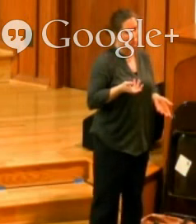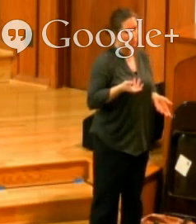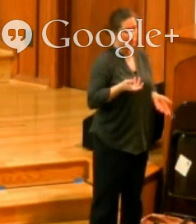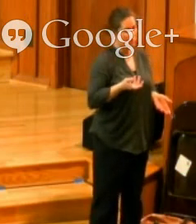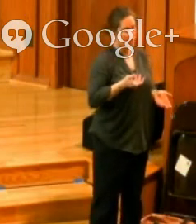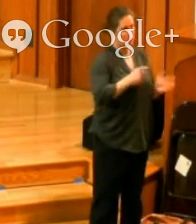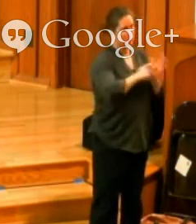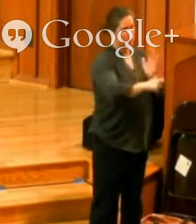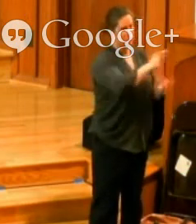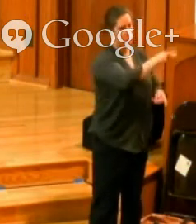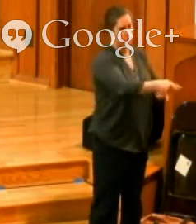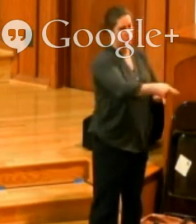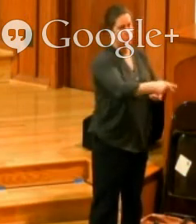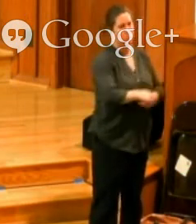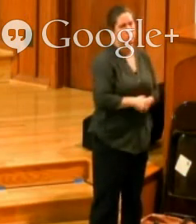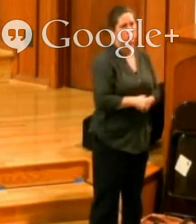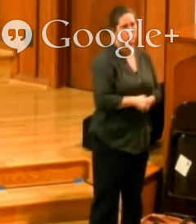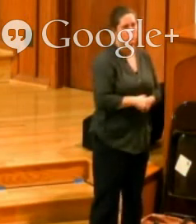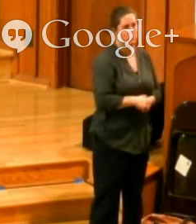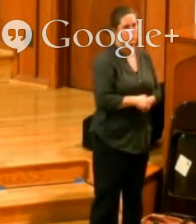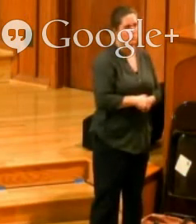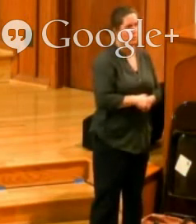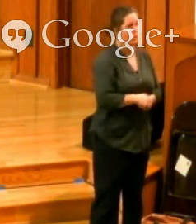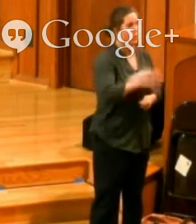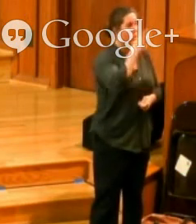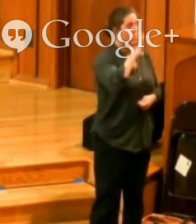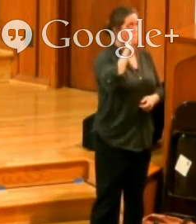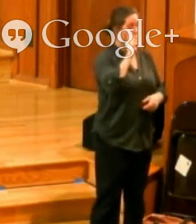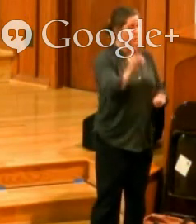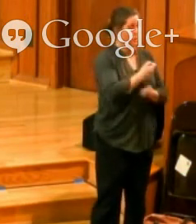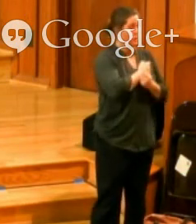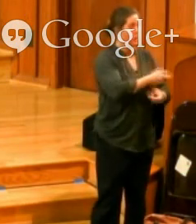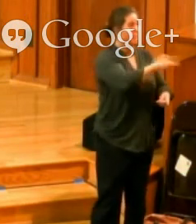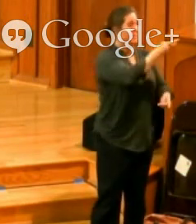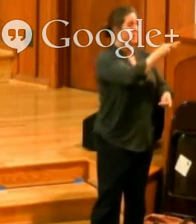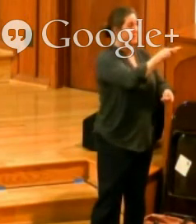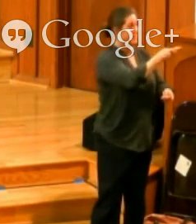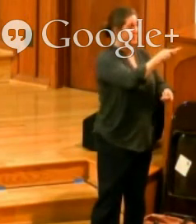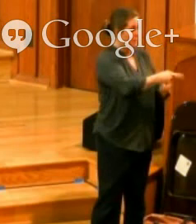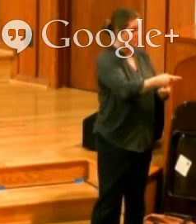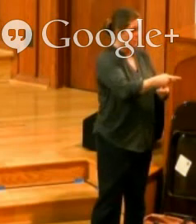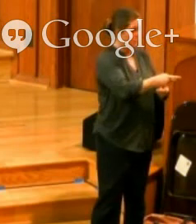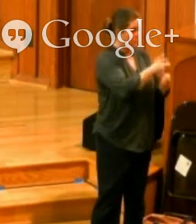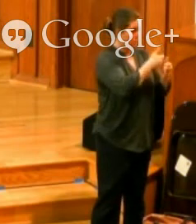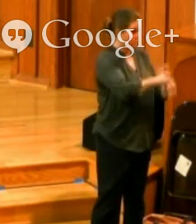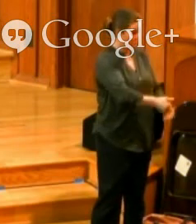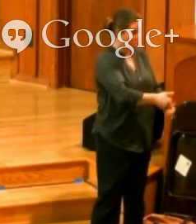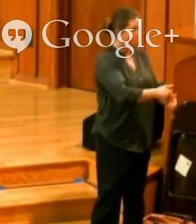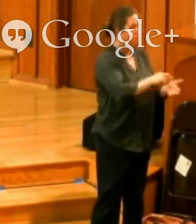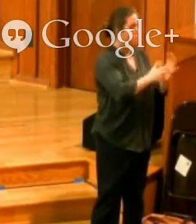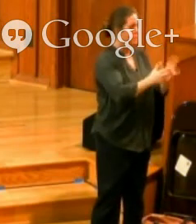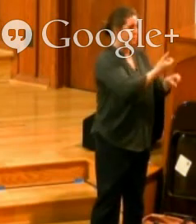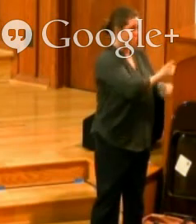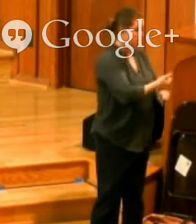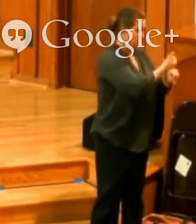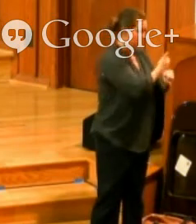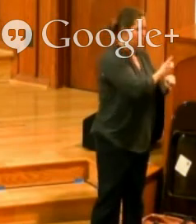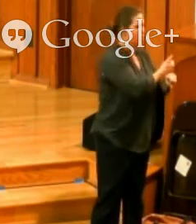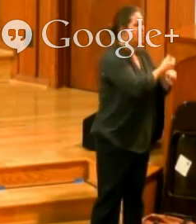too. So keeping God's law doesn't put us in bondage. It takes us out of bondage. Exodus chapter 20, verse 2